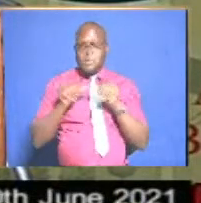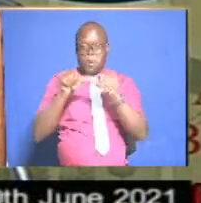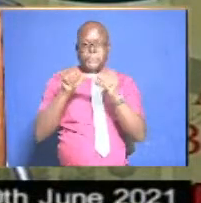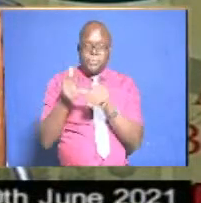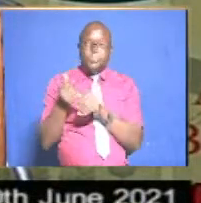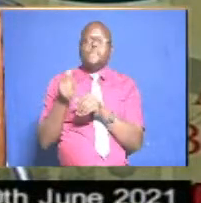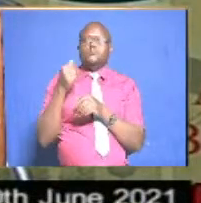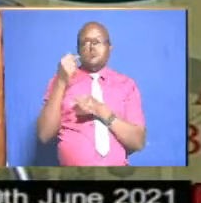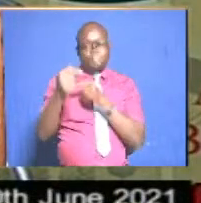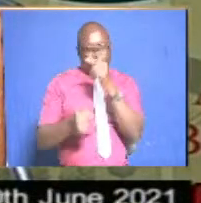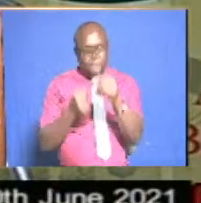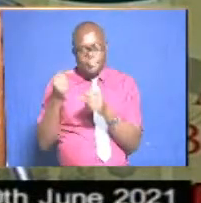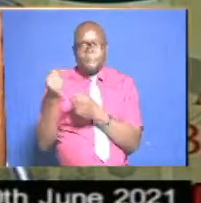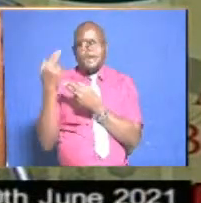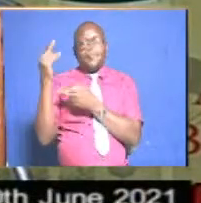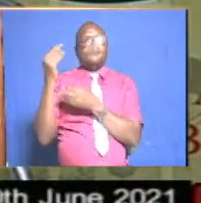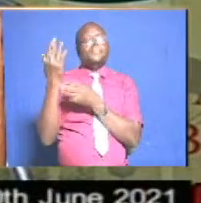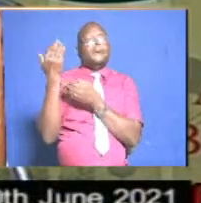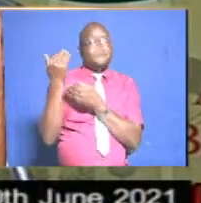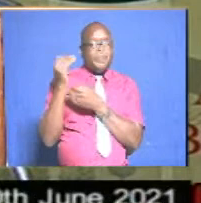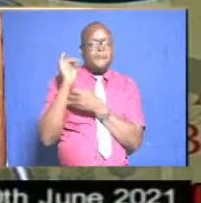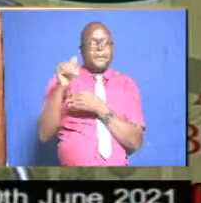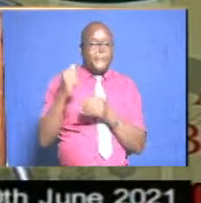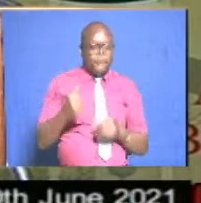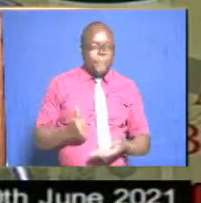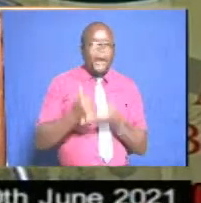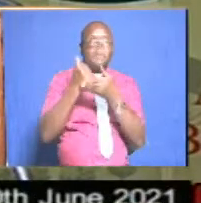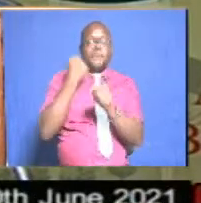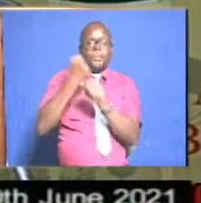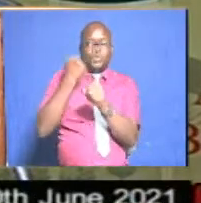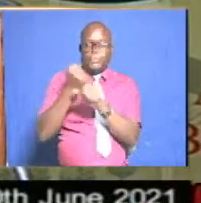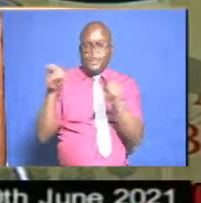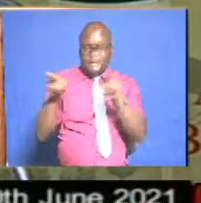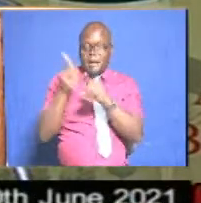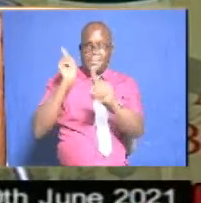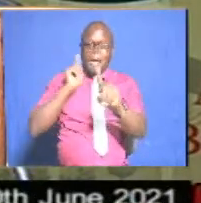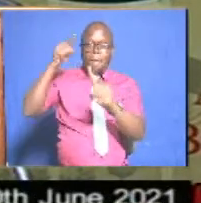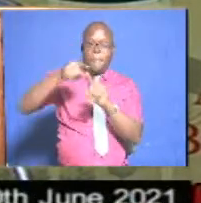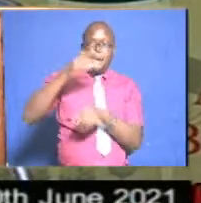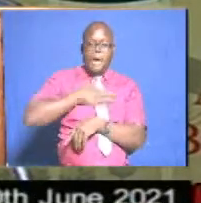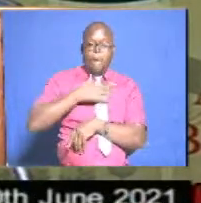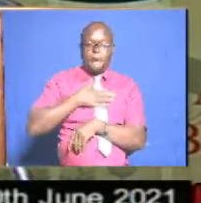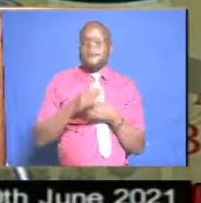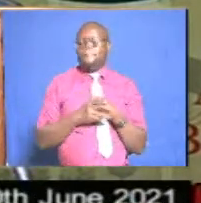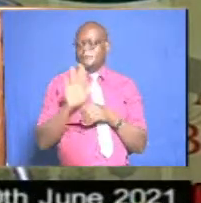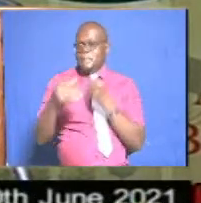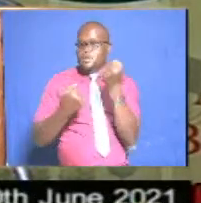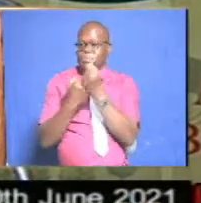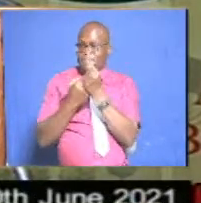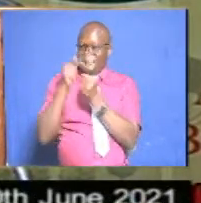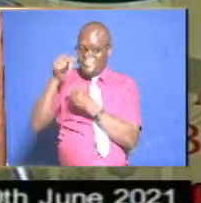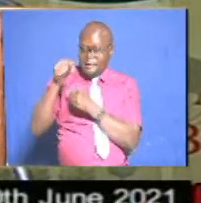and estimates economic growth consistent with our projections. Mr. Speaker, to